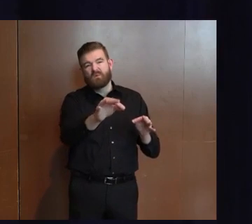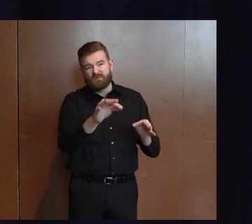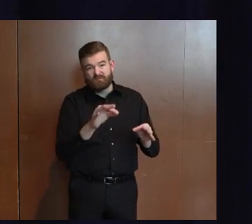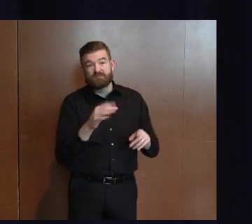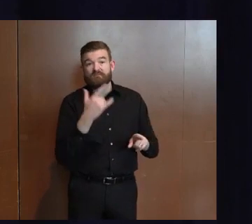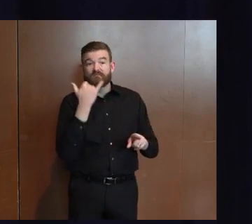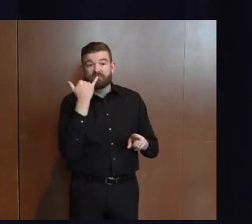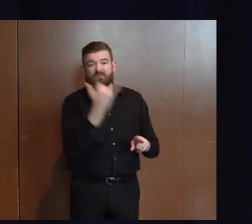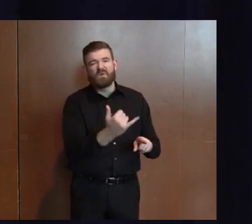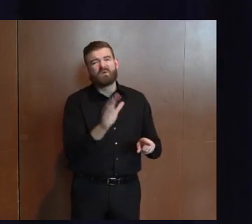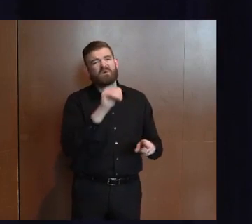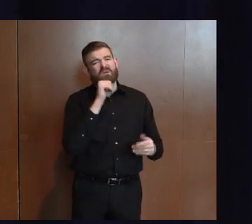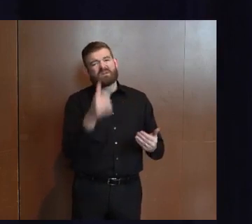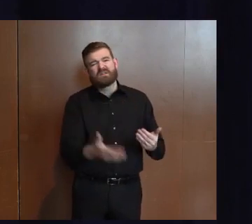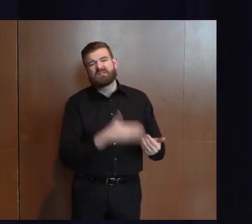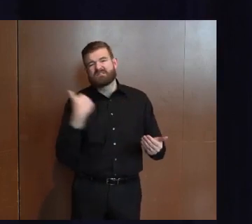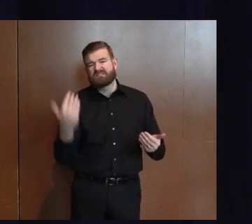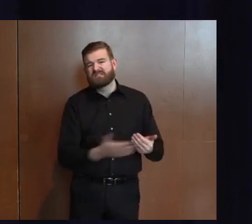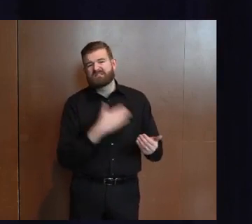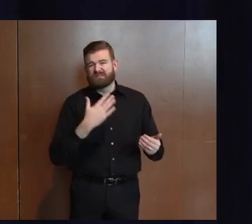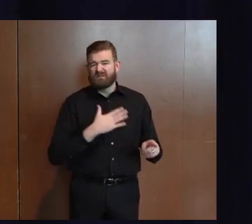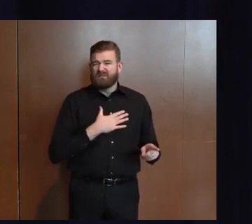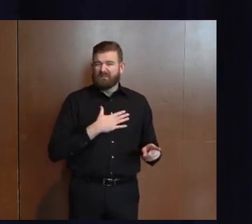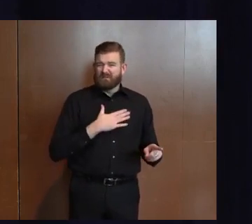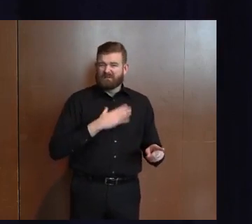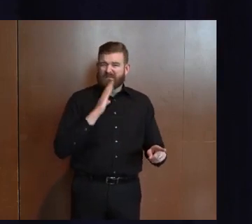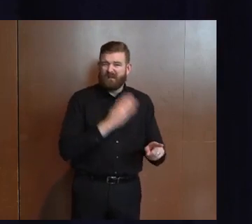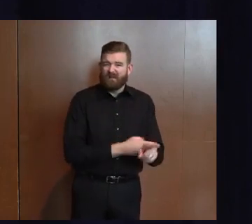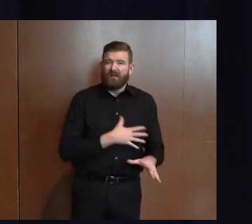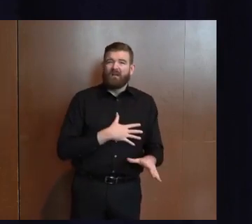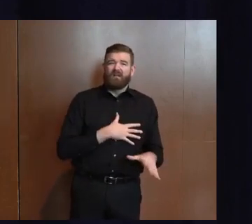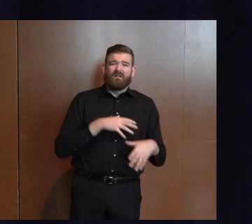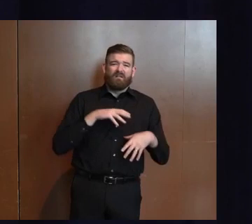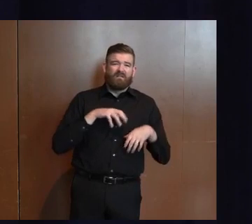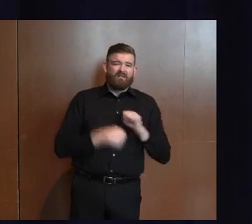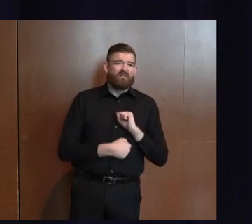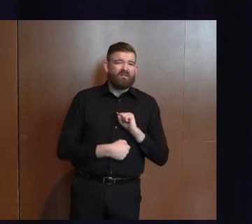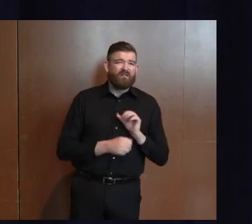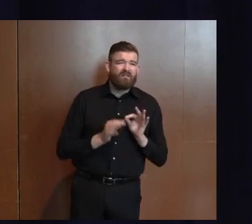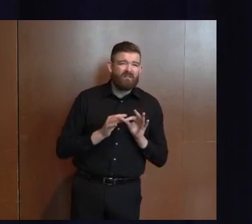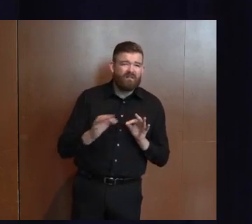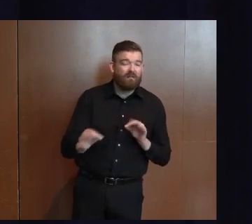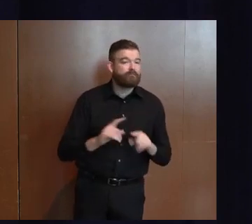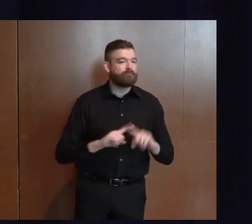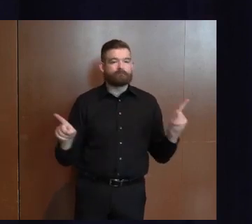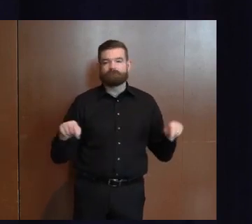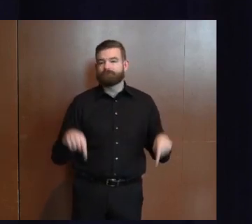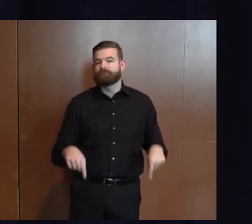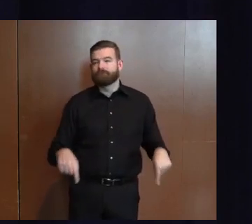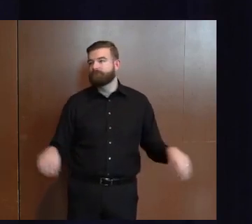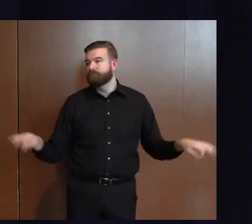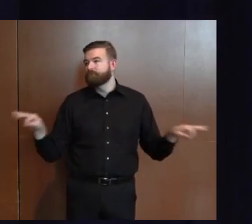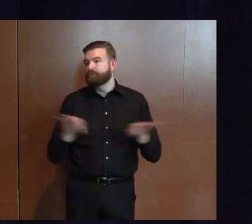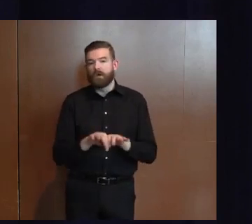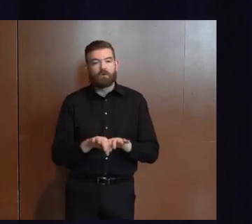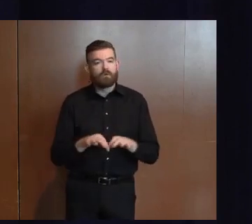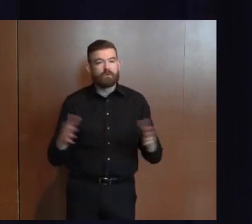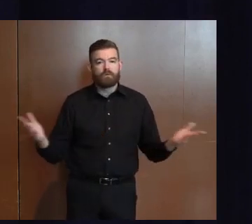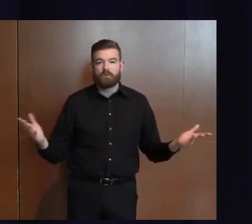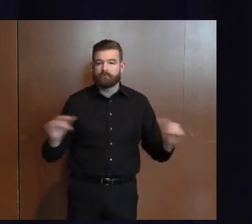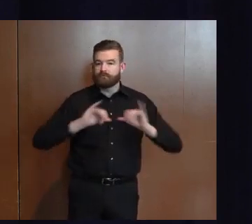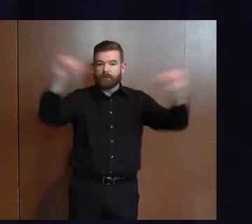reaction was one that you could well imagine of heartbreak. But that's how important this is. The bridal shower,